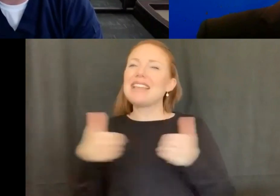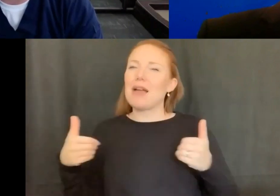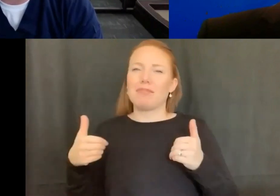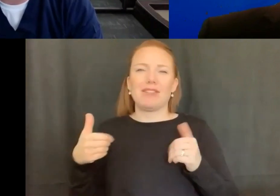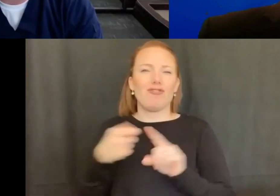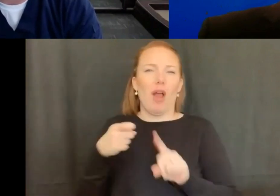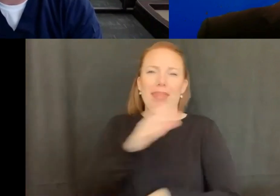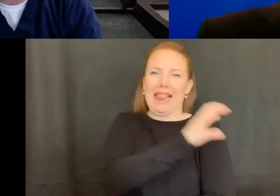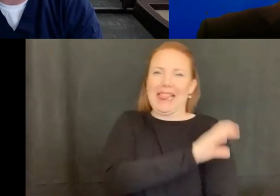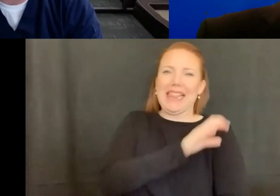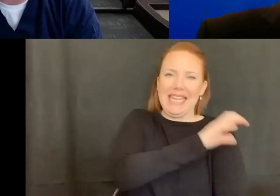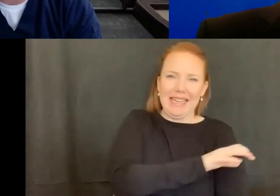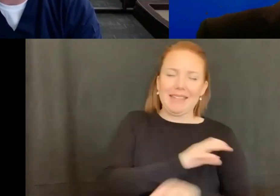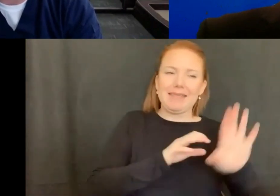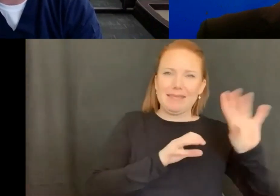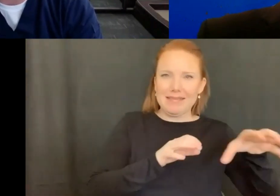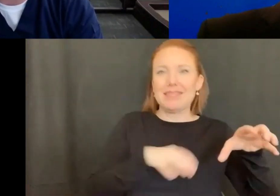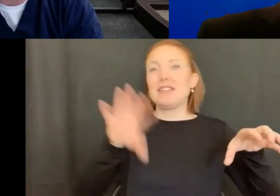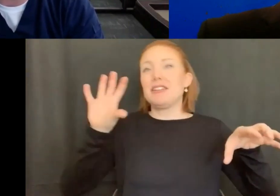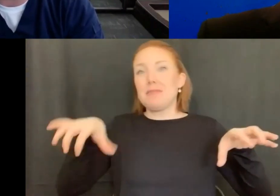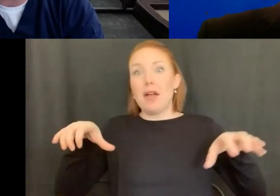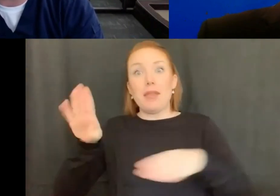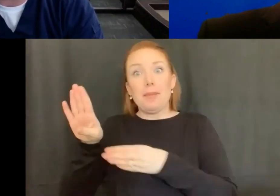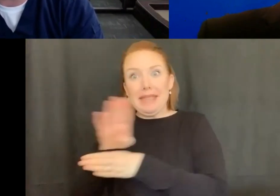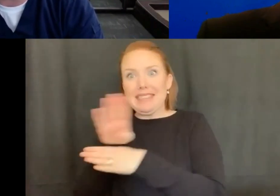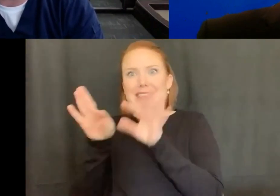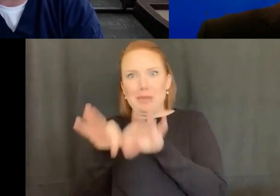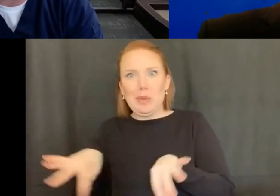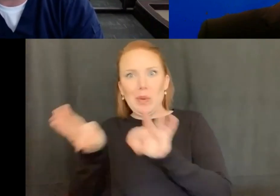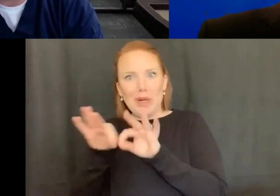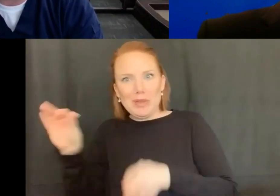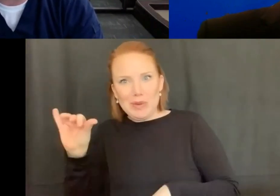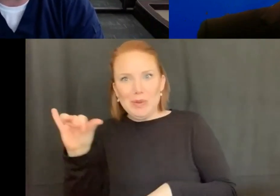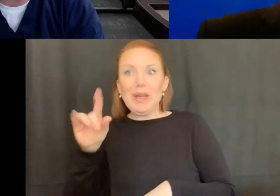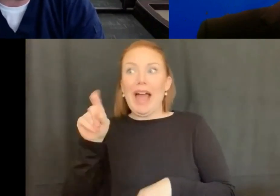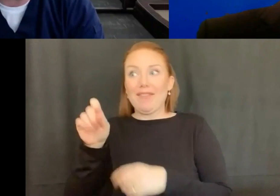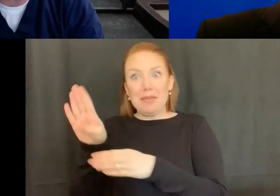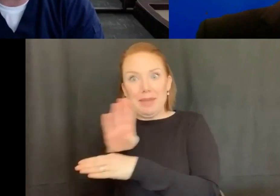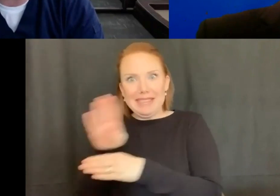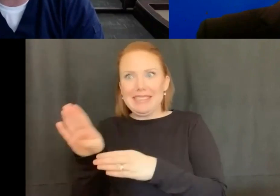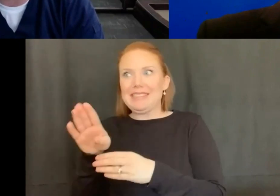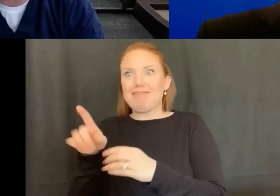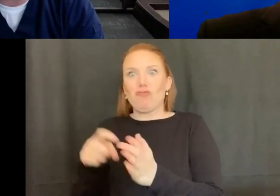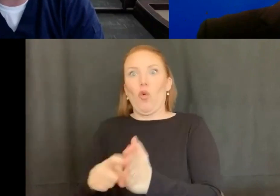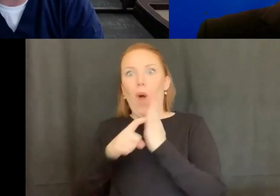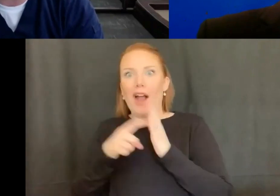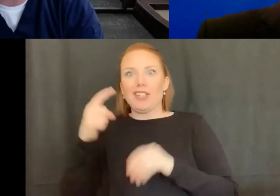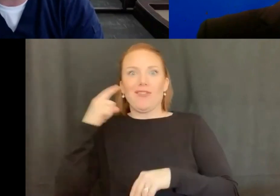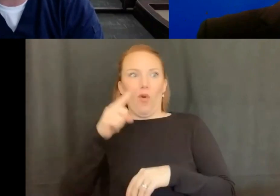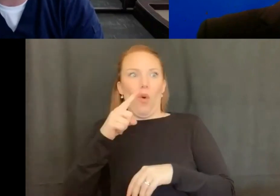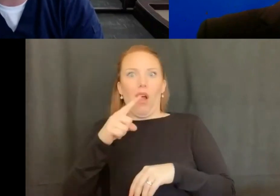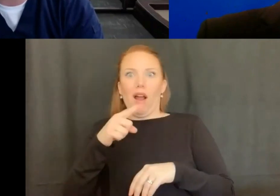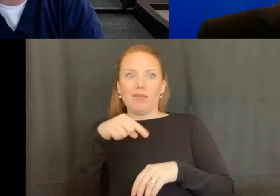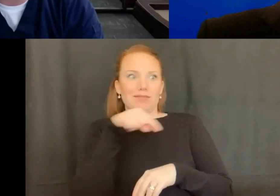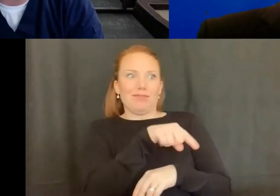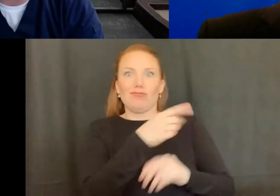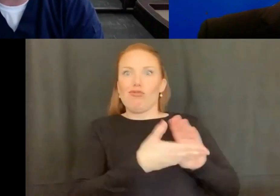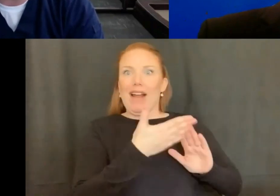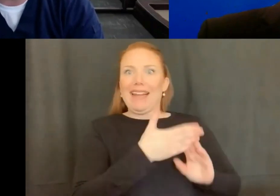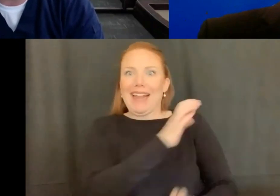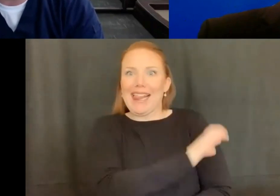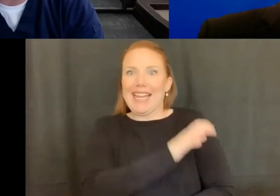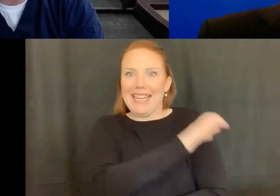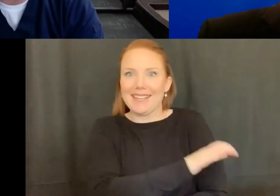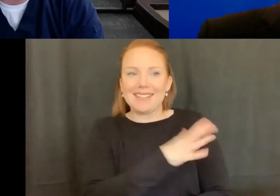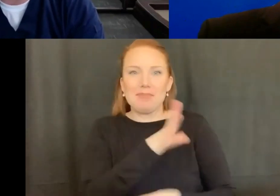of things, but it's essential because you can't really provide effective clinical care without having a well-run business. And that's something that